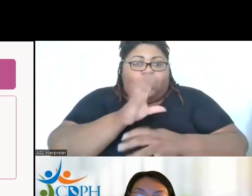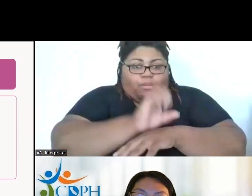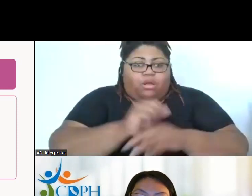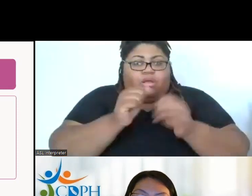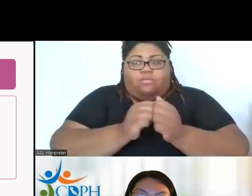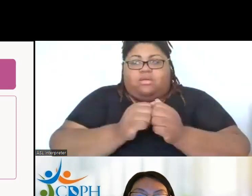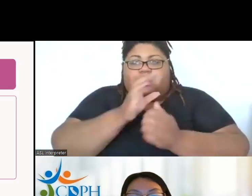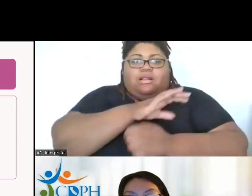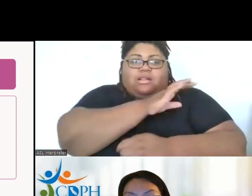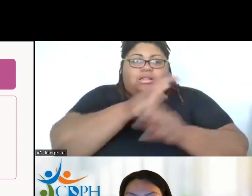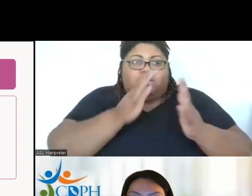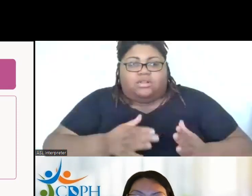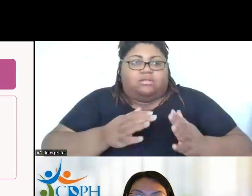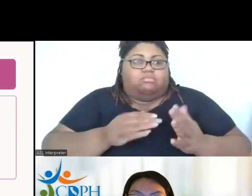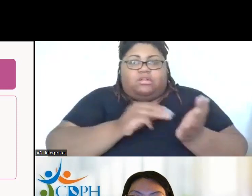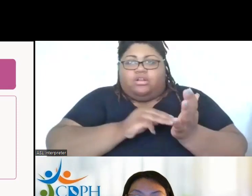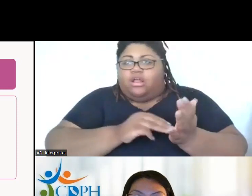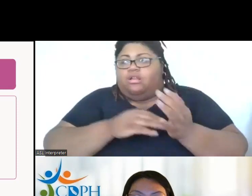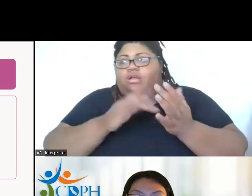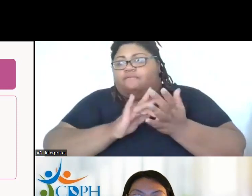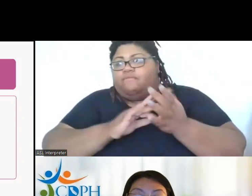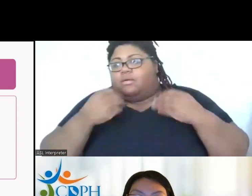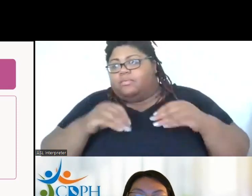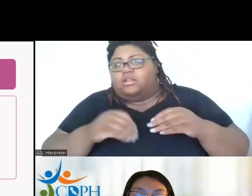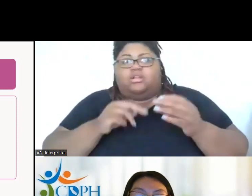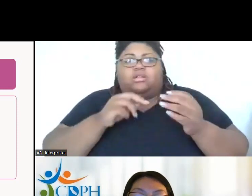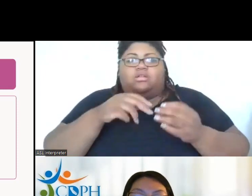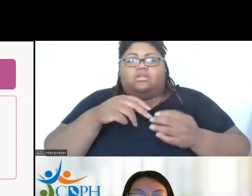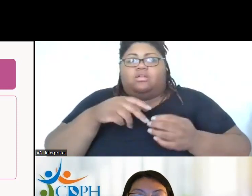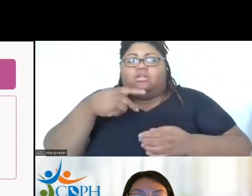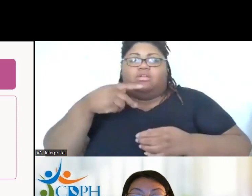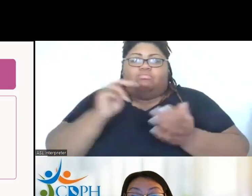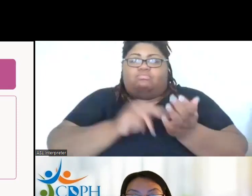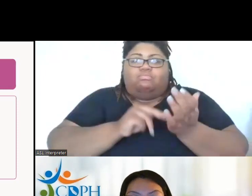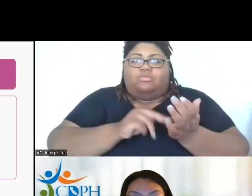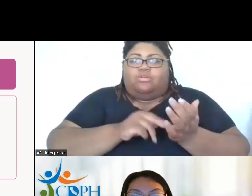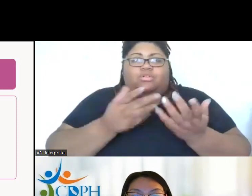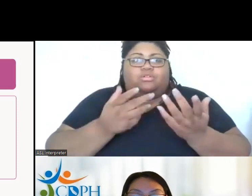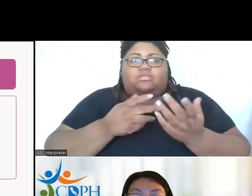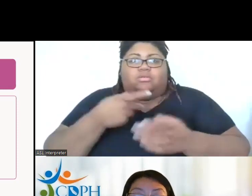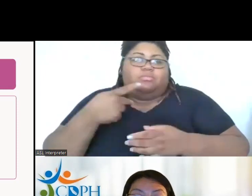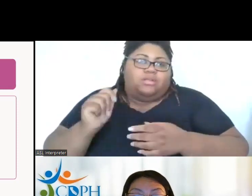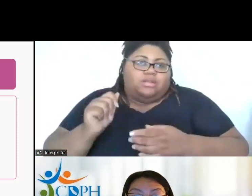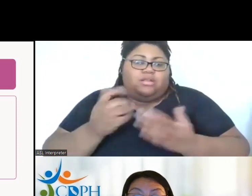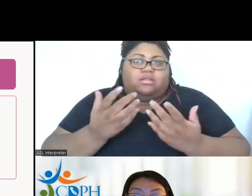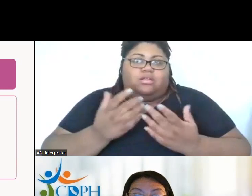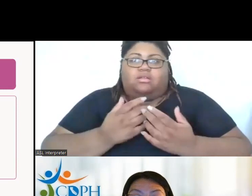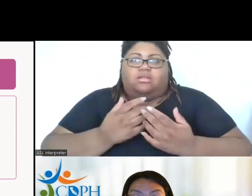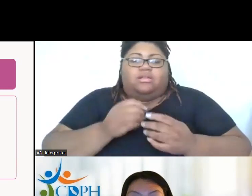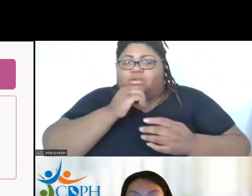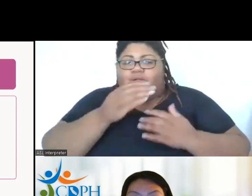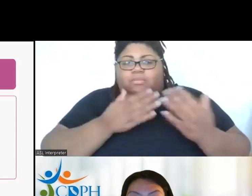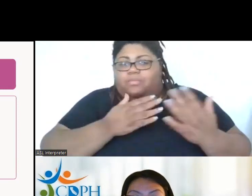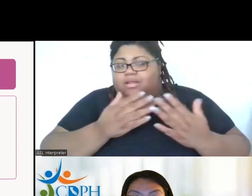pharmacist, physician, nurse practitioner, PA, to then prescribe to you. So that's why it's so important people